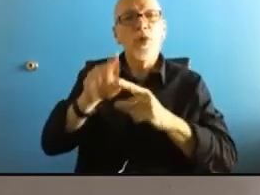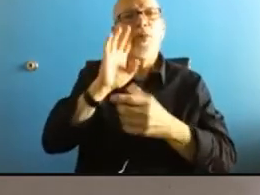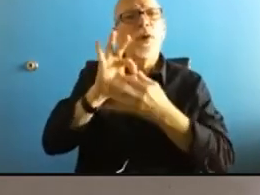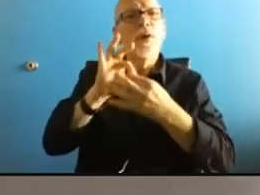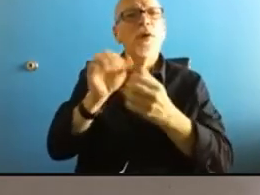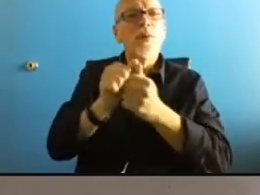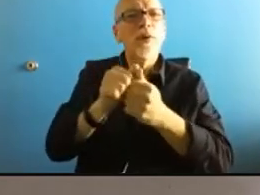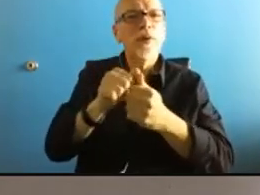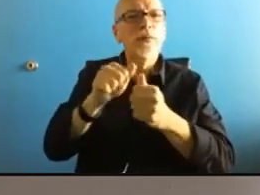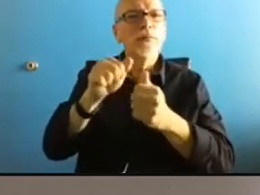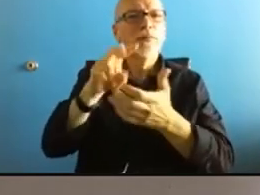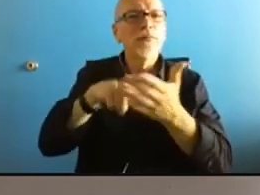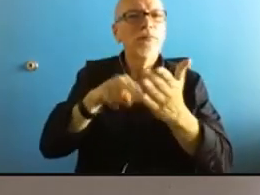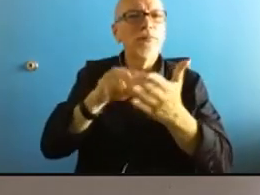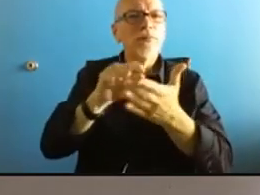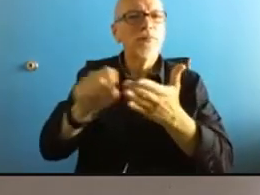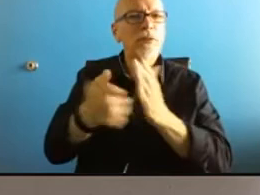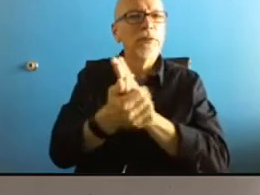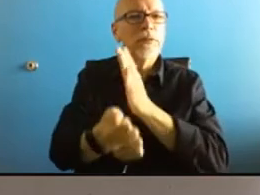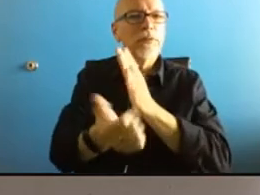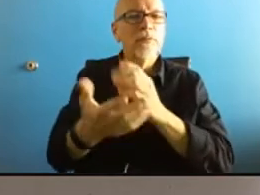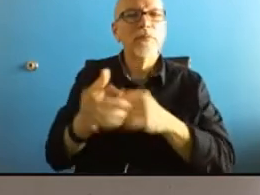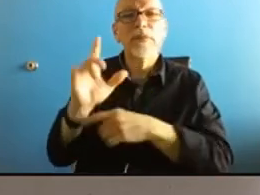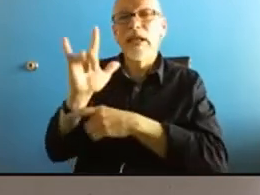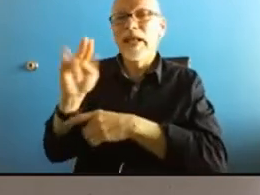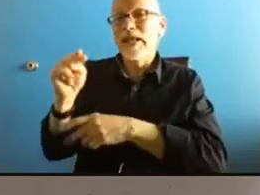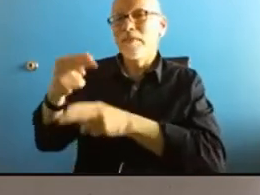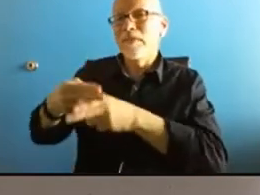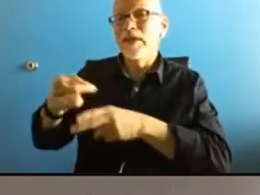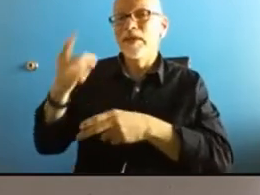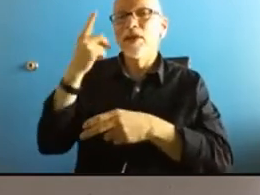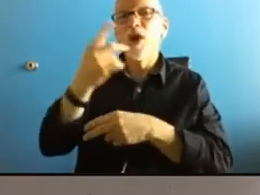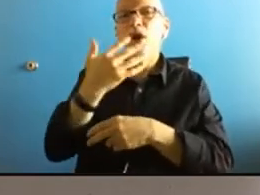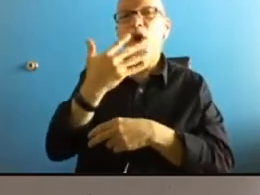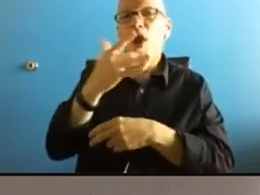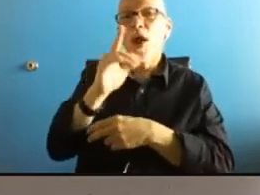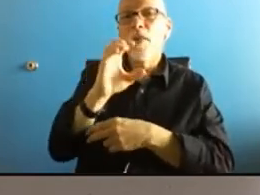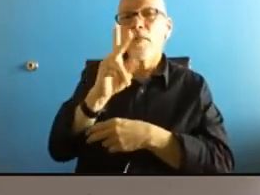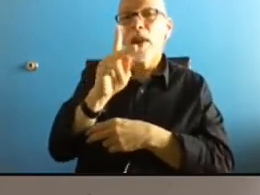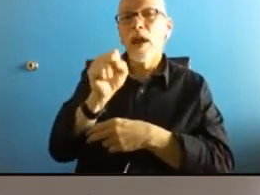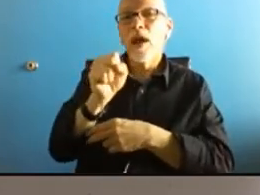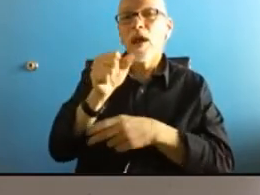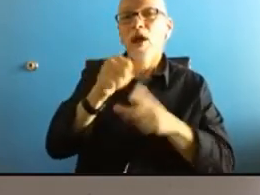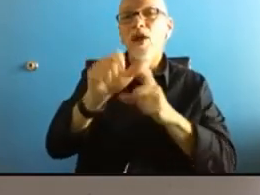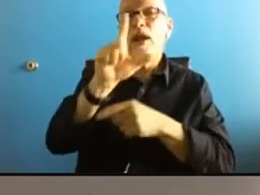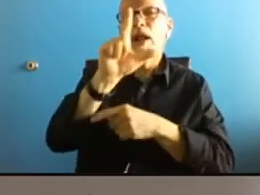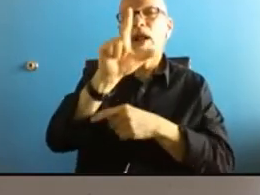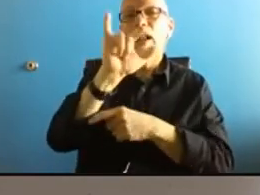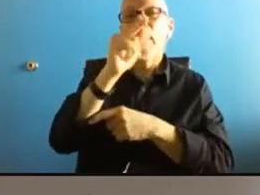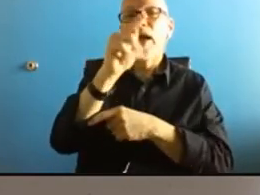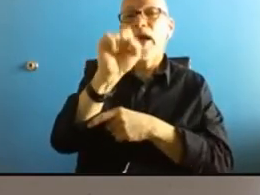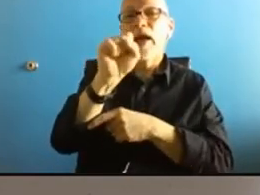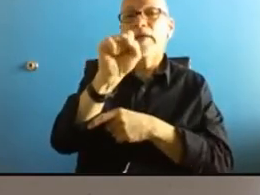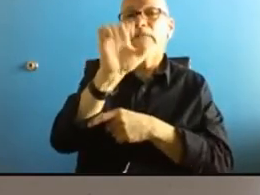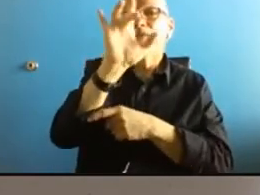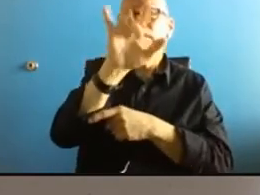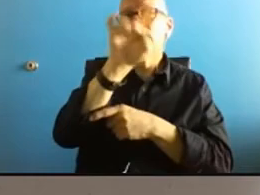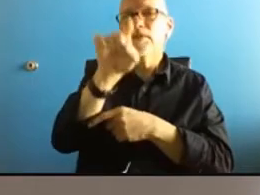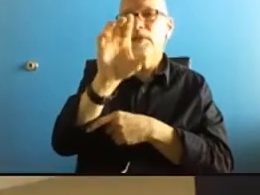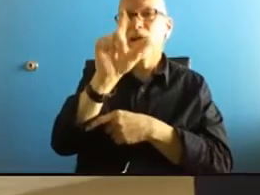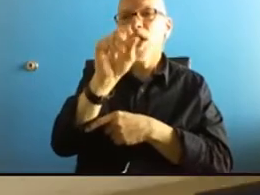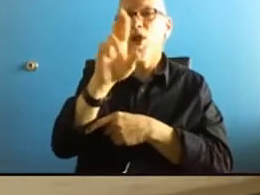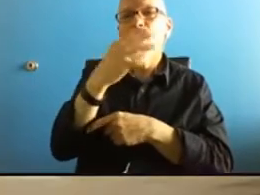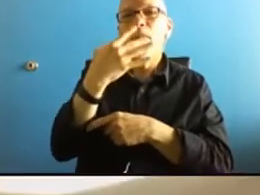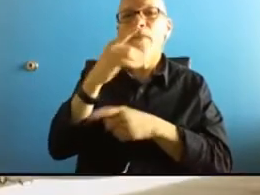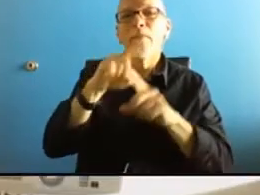So Lynn was saying about, I think that the color blocks are under lights. So say that you are